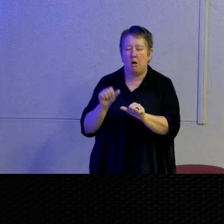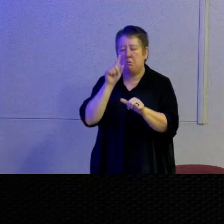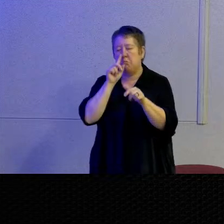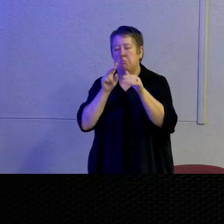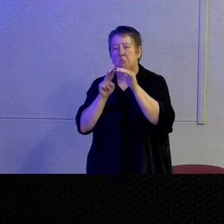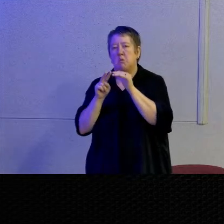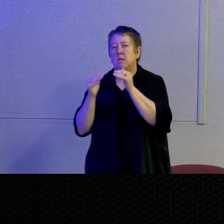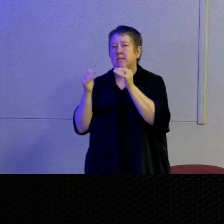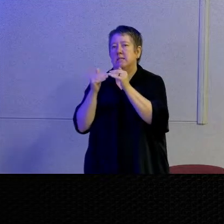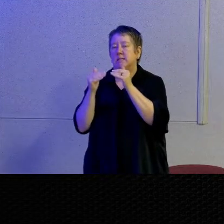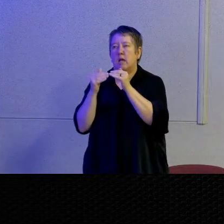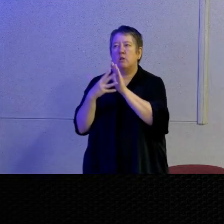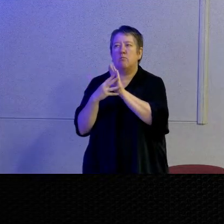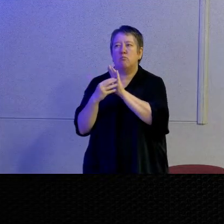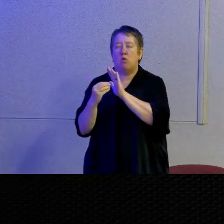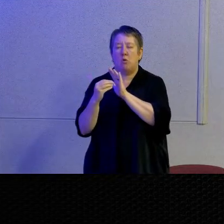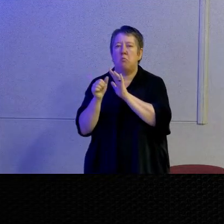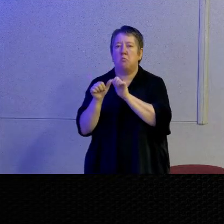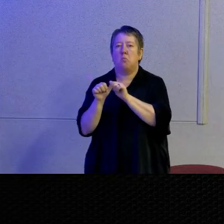model.